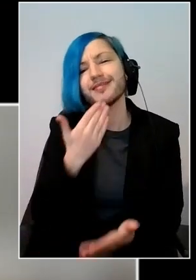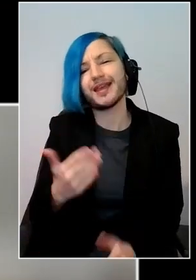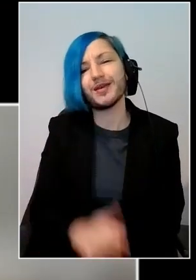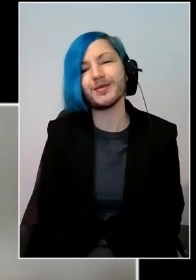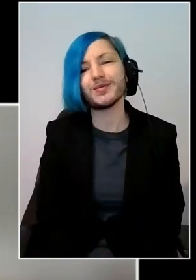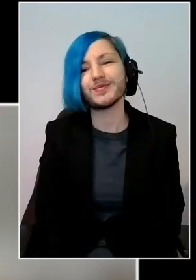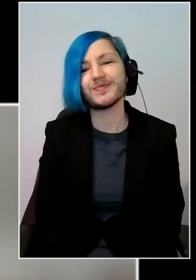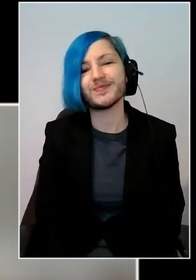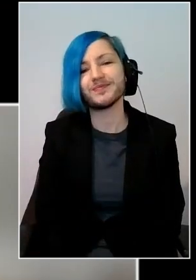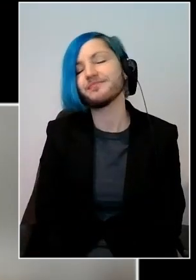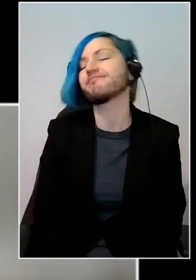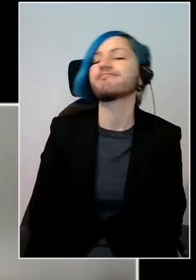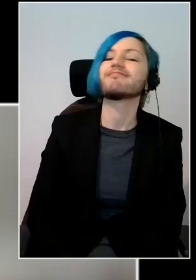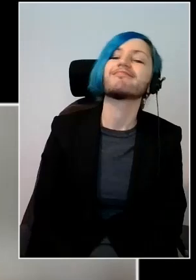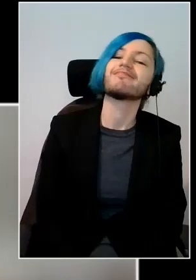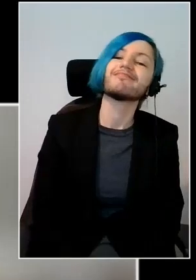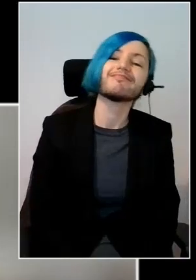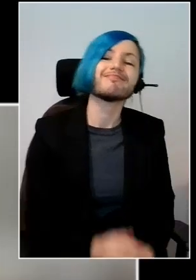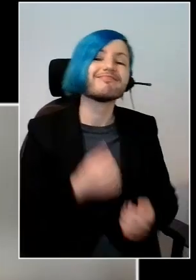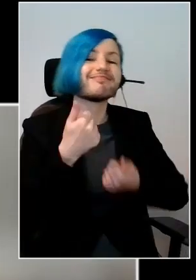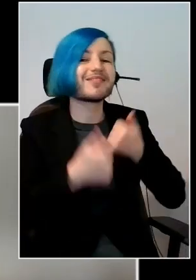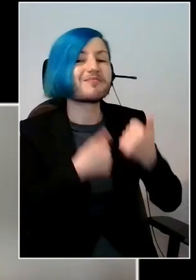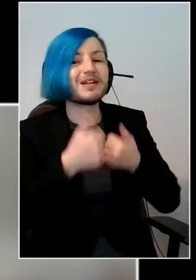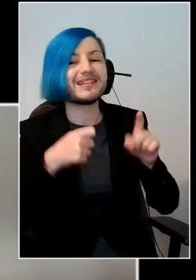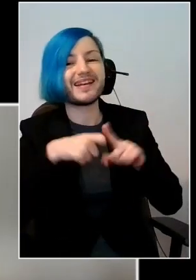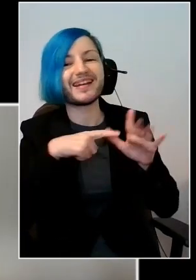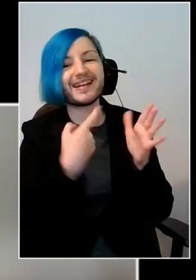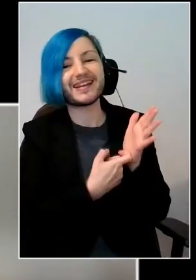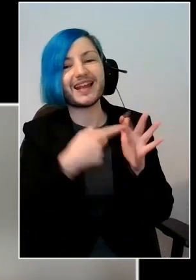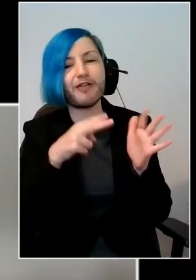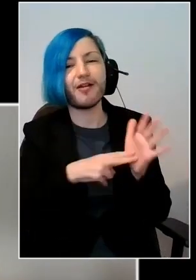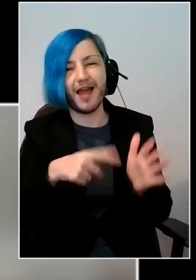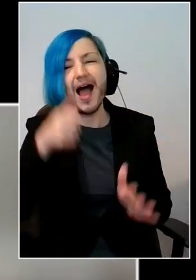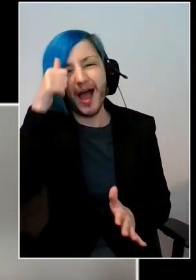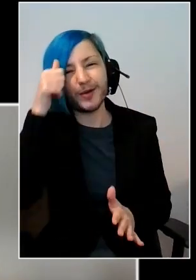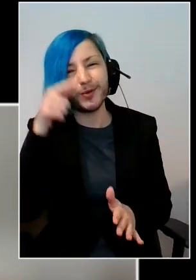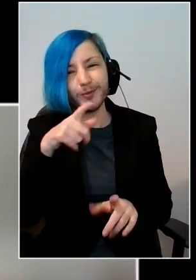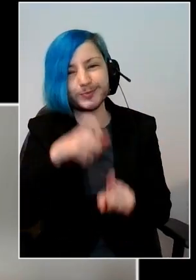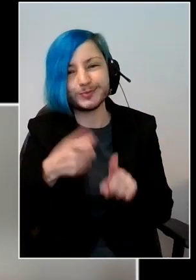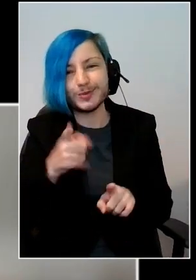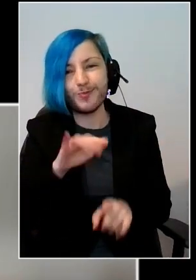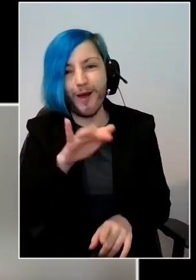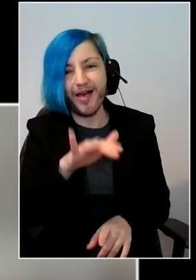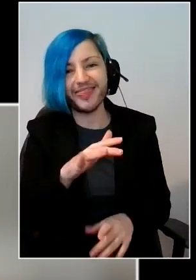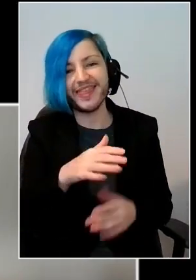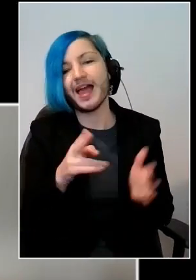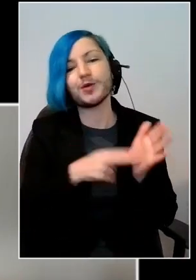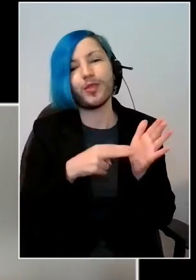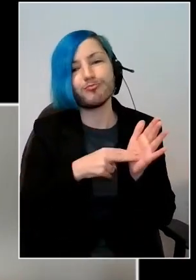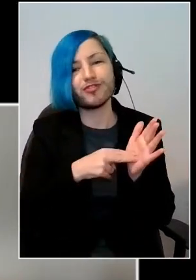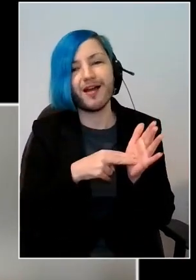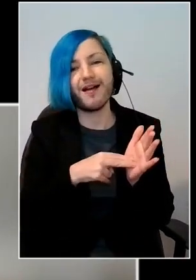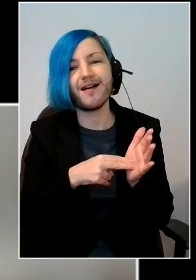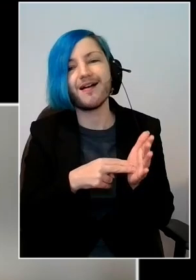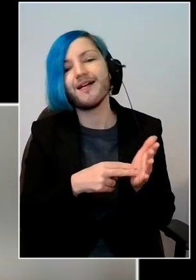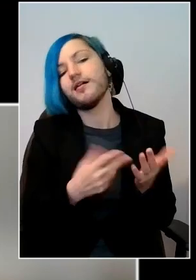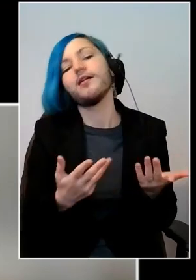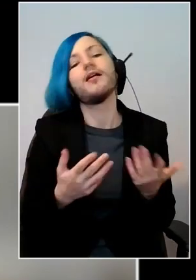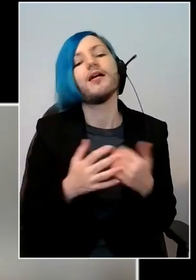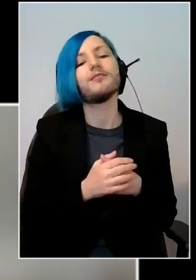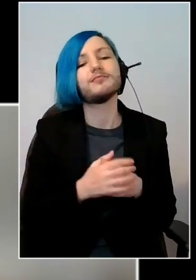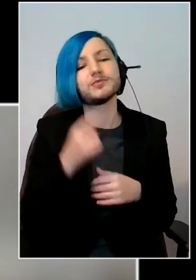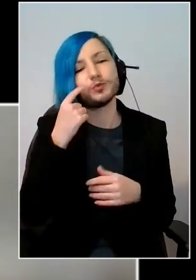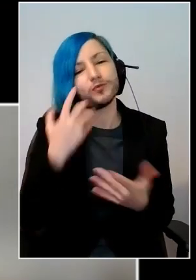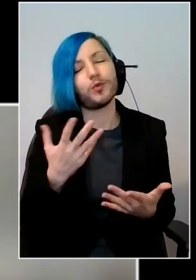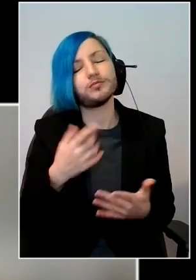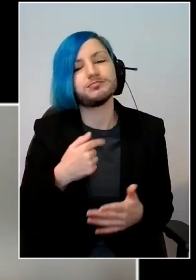Well done, Karen. I mean, I know what you do up there in at Northumbria, and obviously I know how